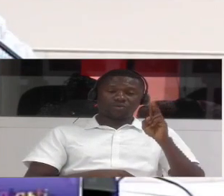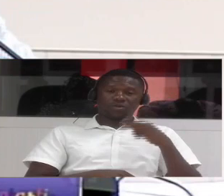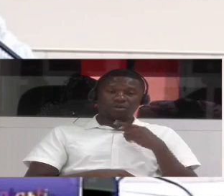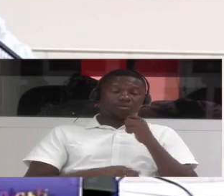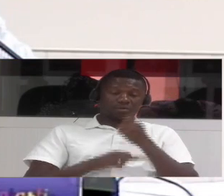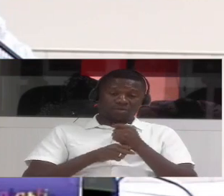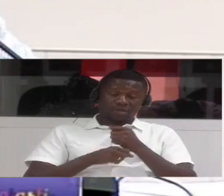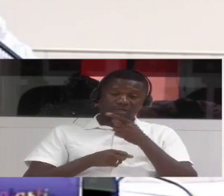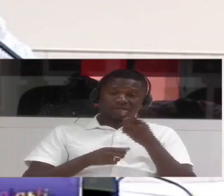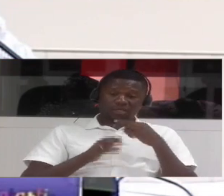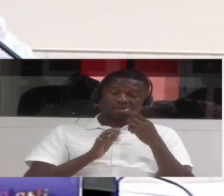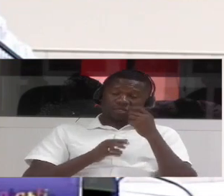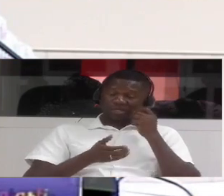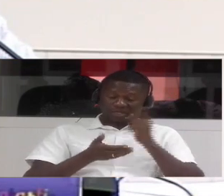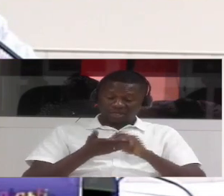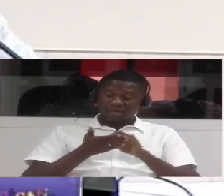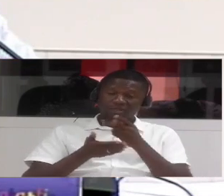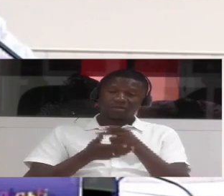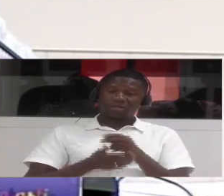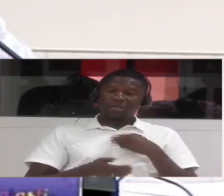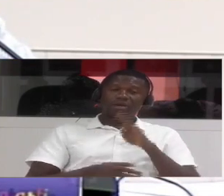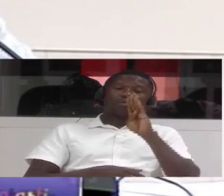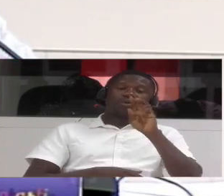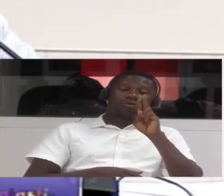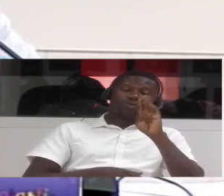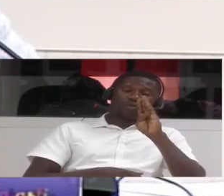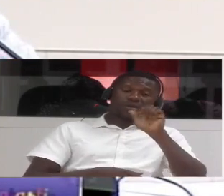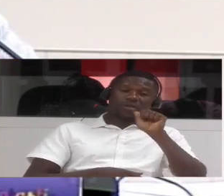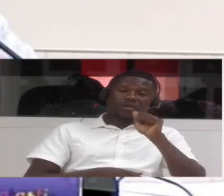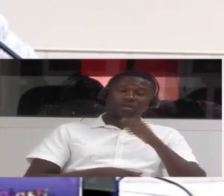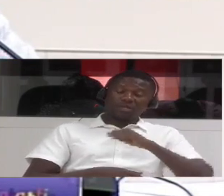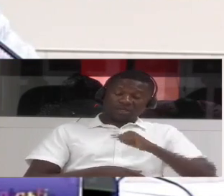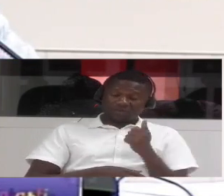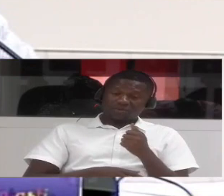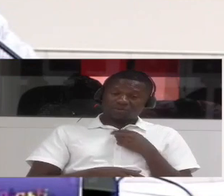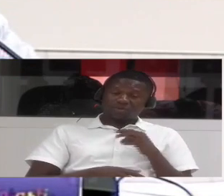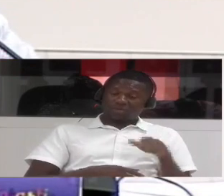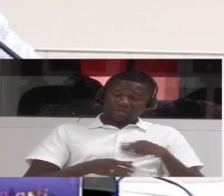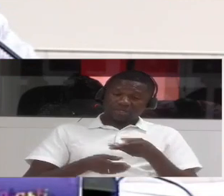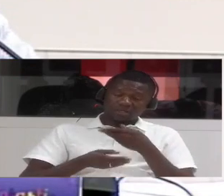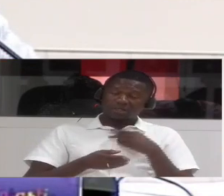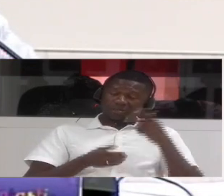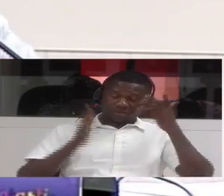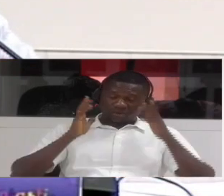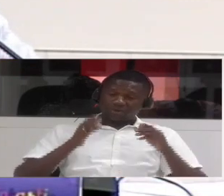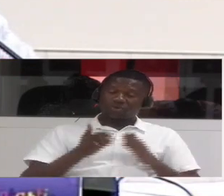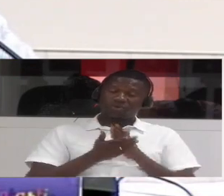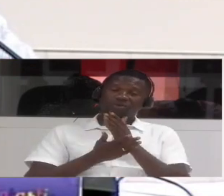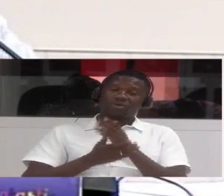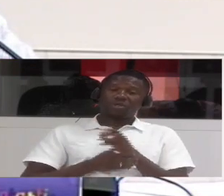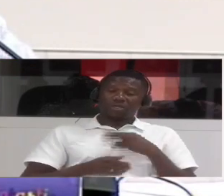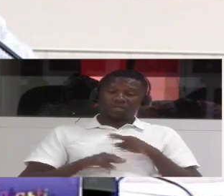Buba's court didn't have any jurisdiction over this case, Buba refused to let the case go. So he presided over it, and